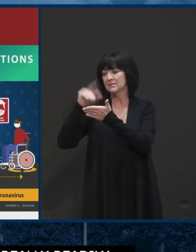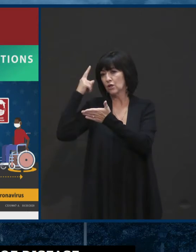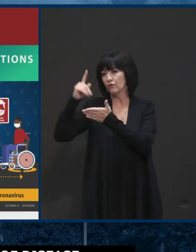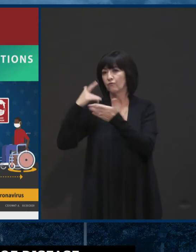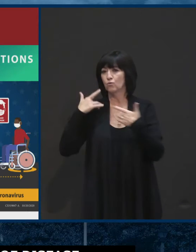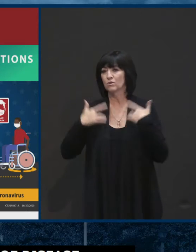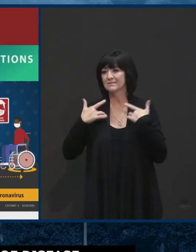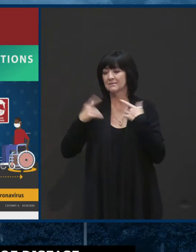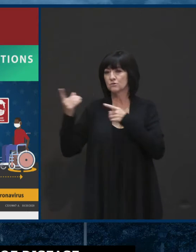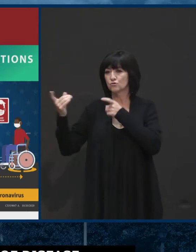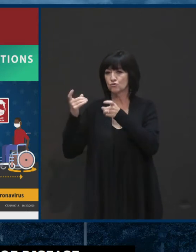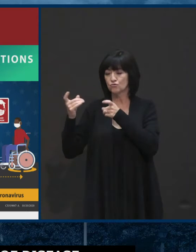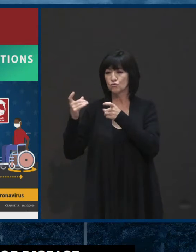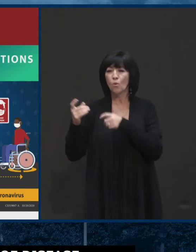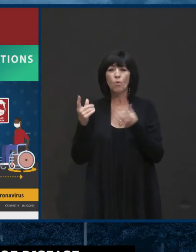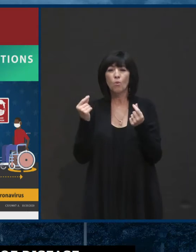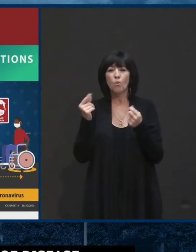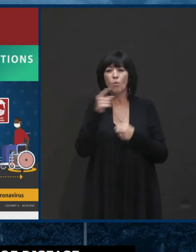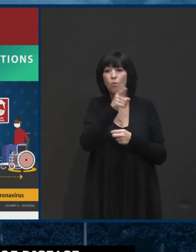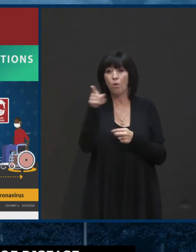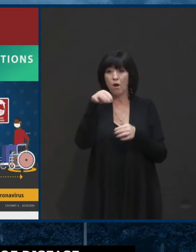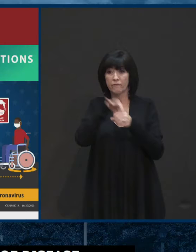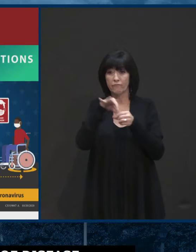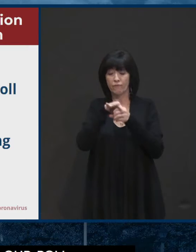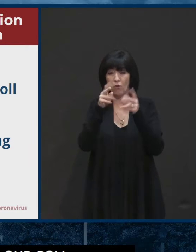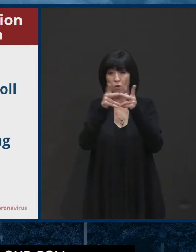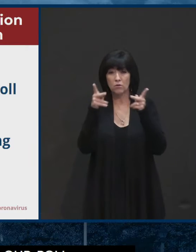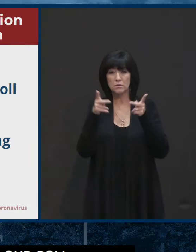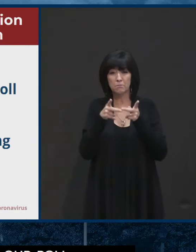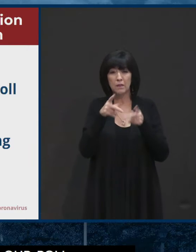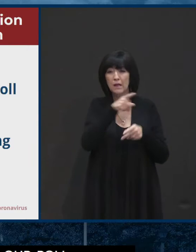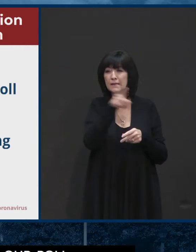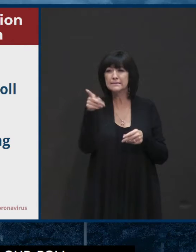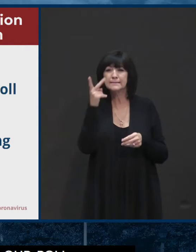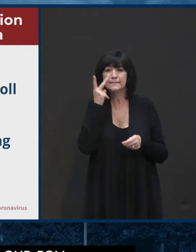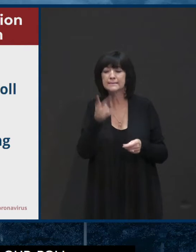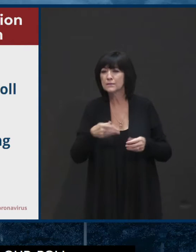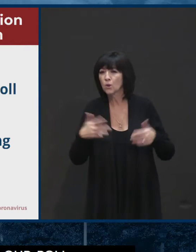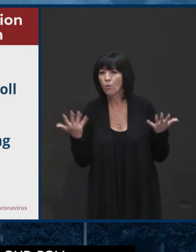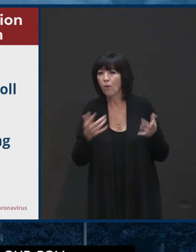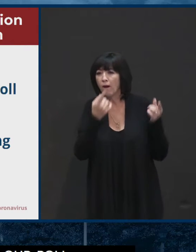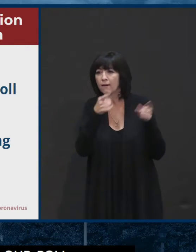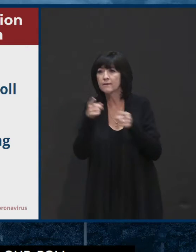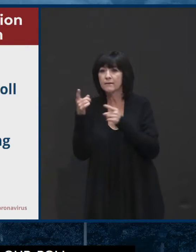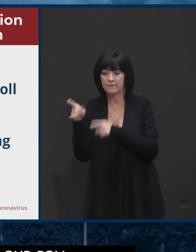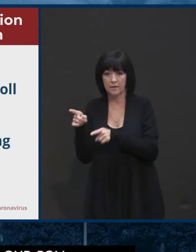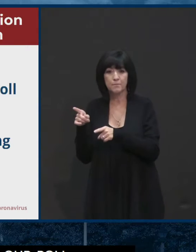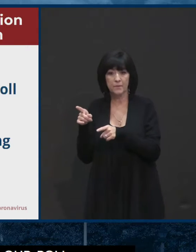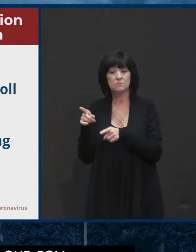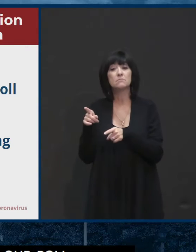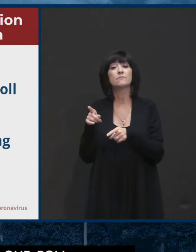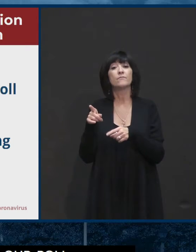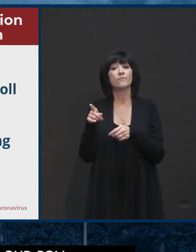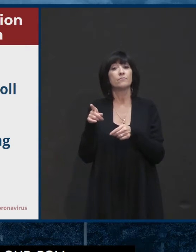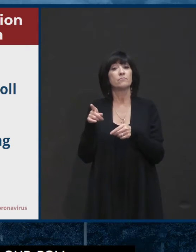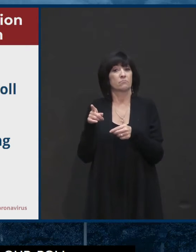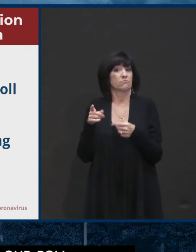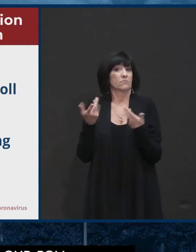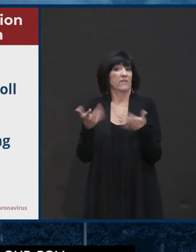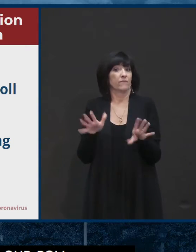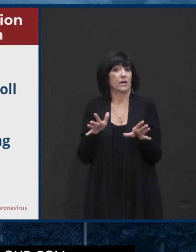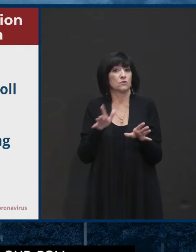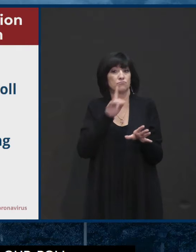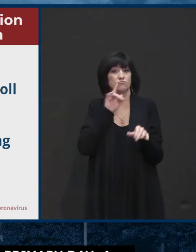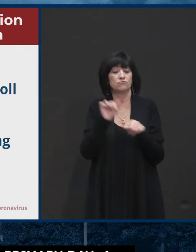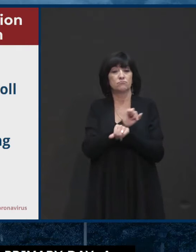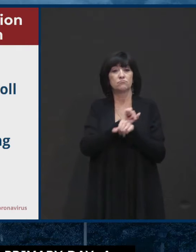they seeing? And so after the primary day, a survey went out to the poll workers, had